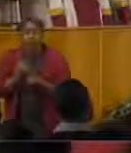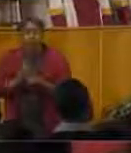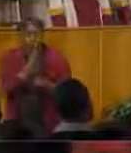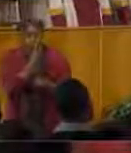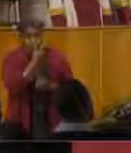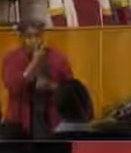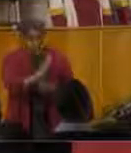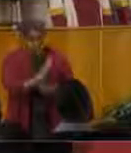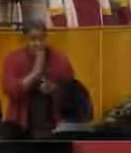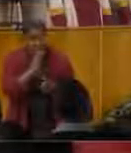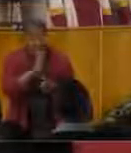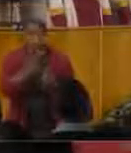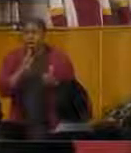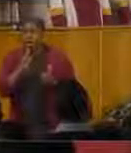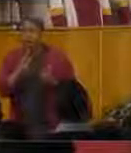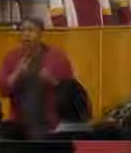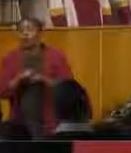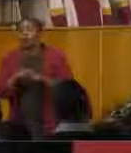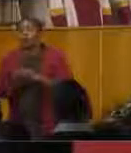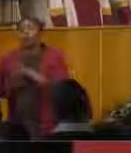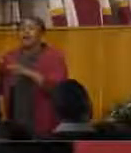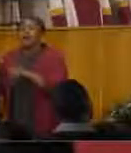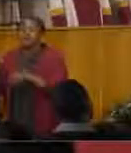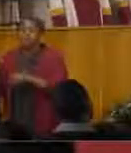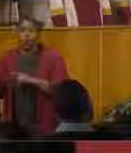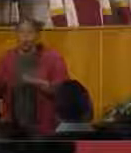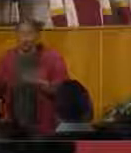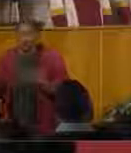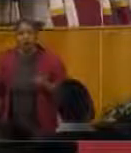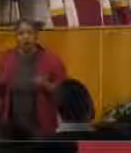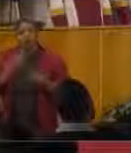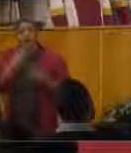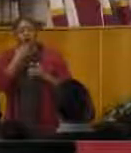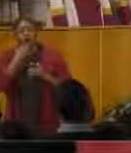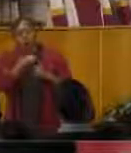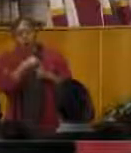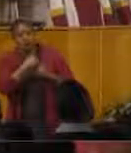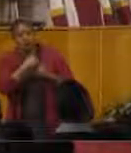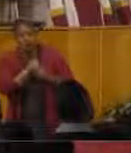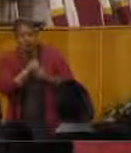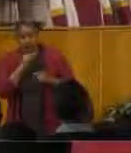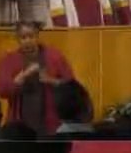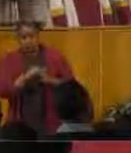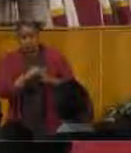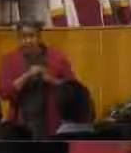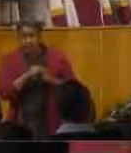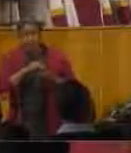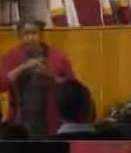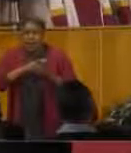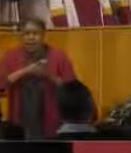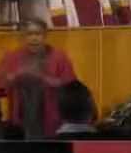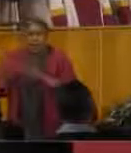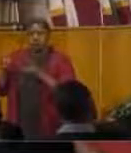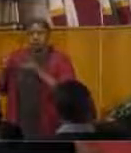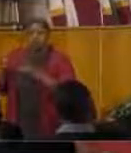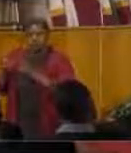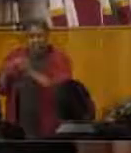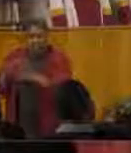one God, you'll end up hating the other. Adoration of one feeds contempt for the